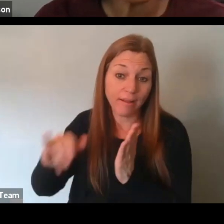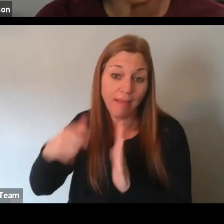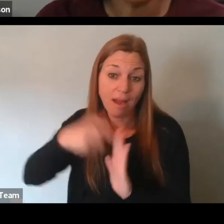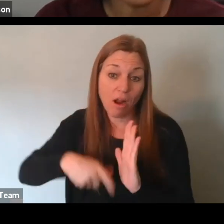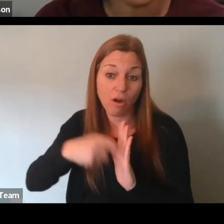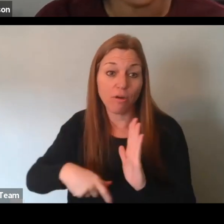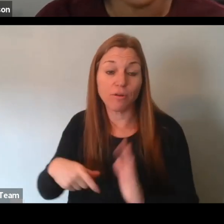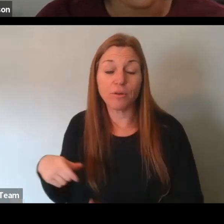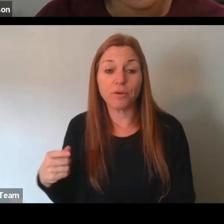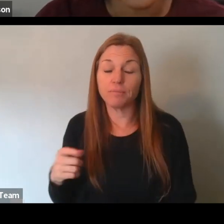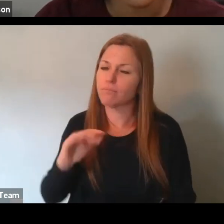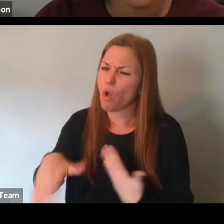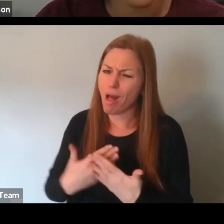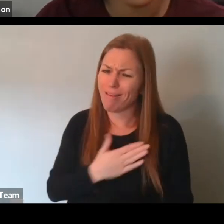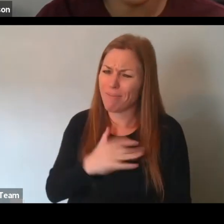So